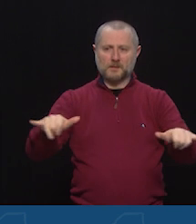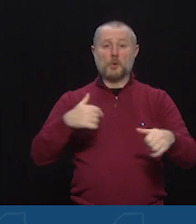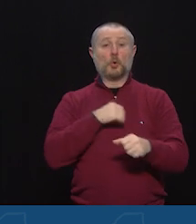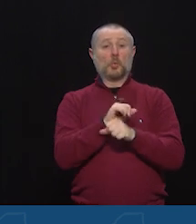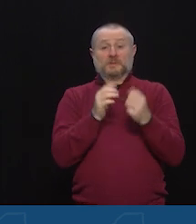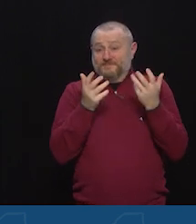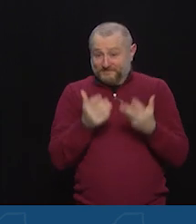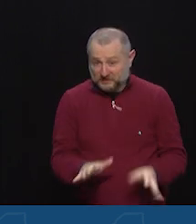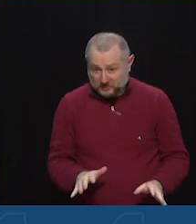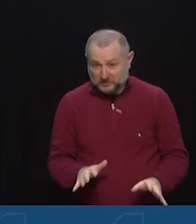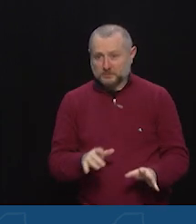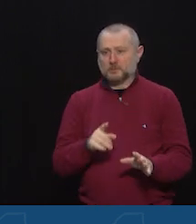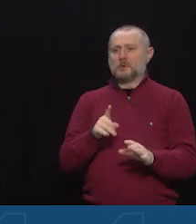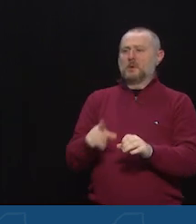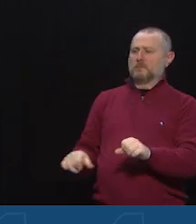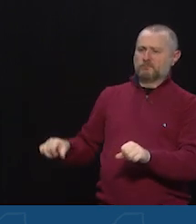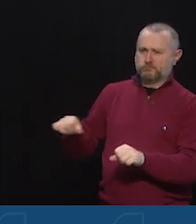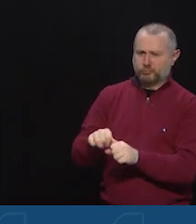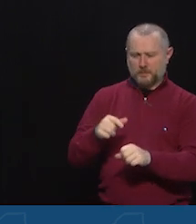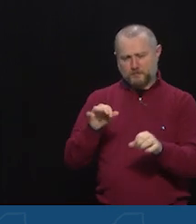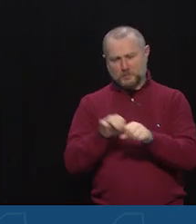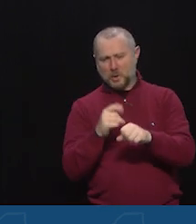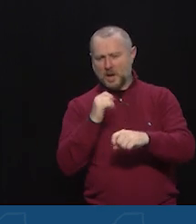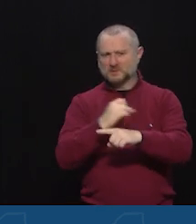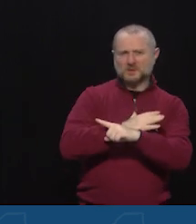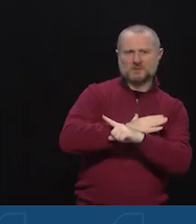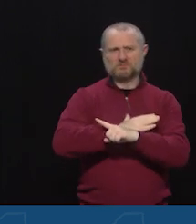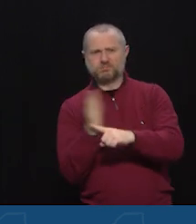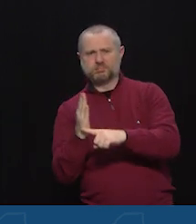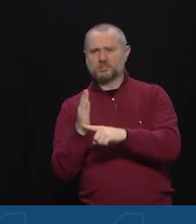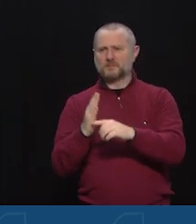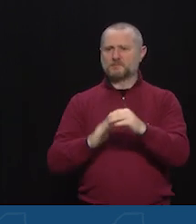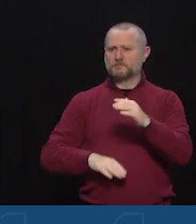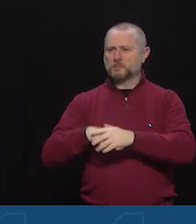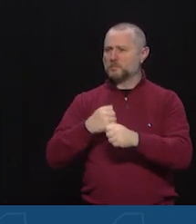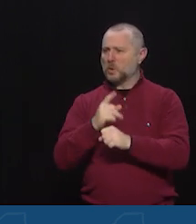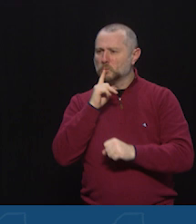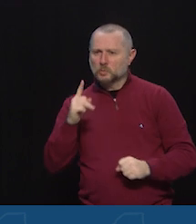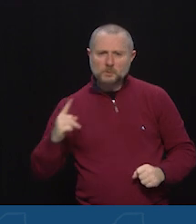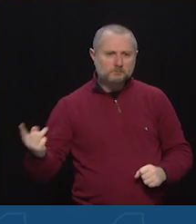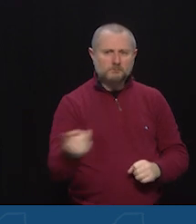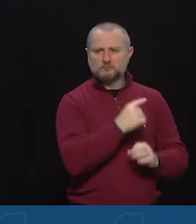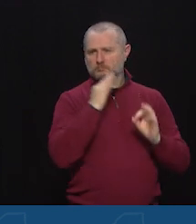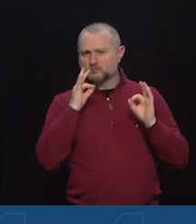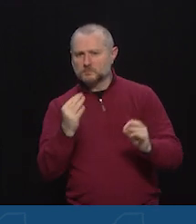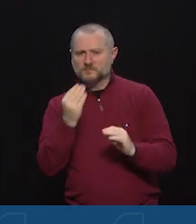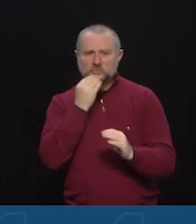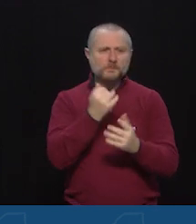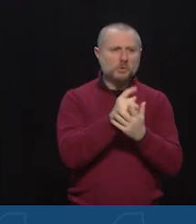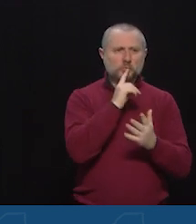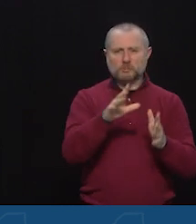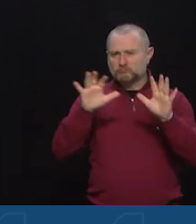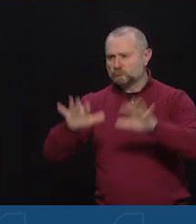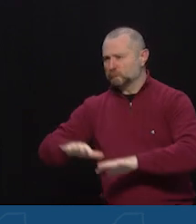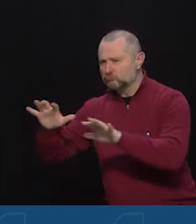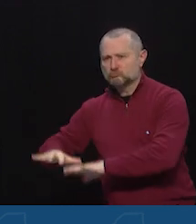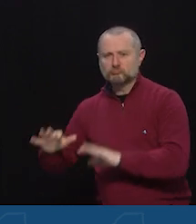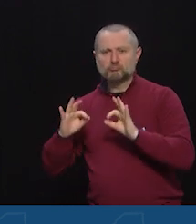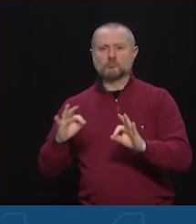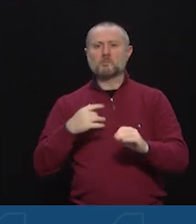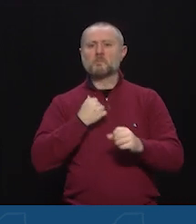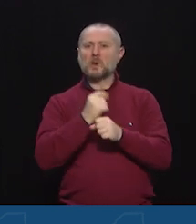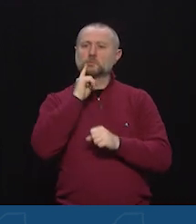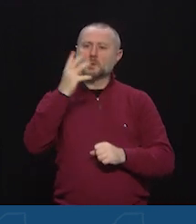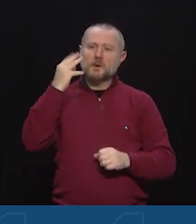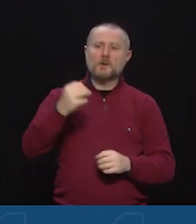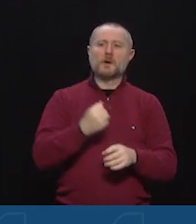gas tanks on your way home. Make sure you've got all the necessary items in your vehicle. You got to have the scrapers. You got to have extra gloves.